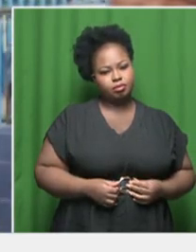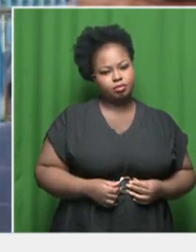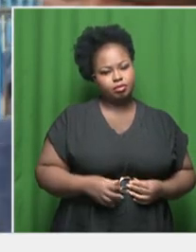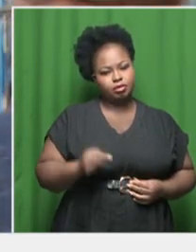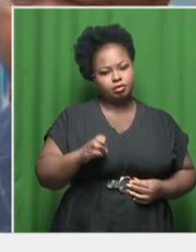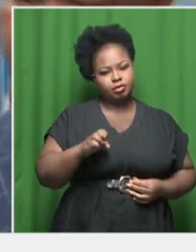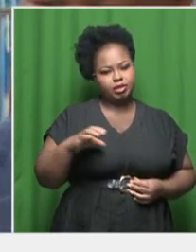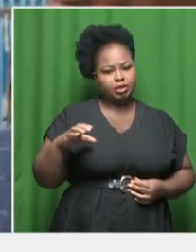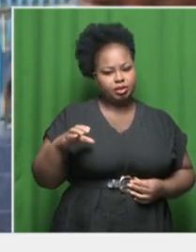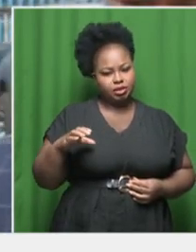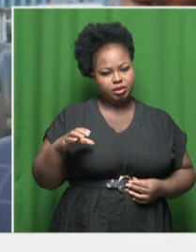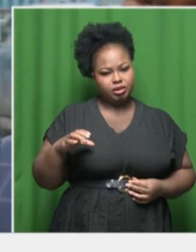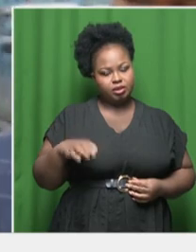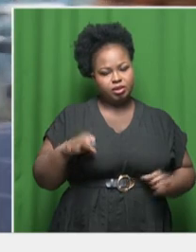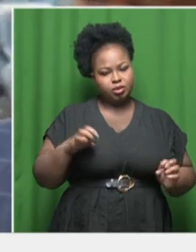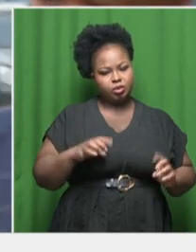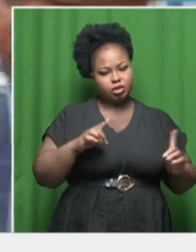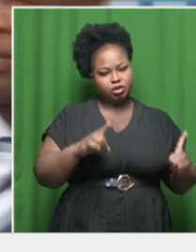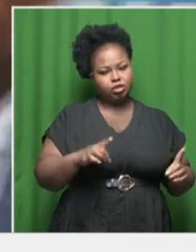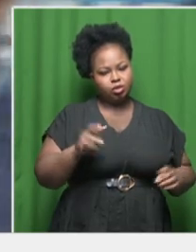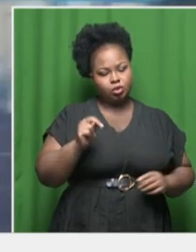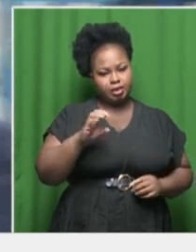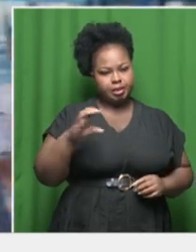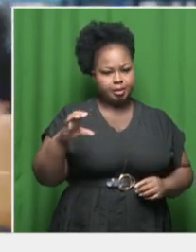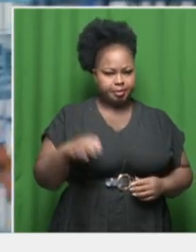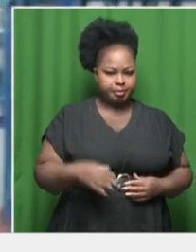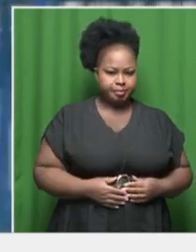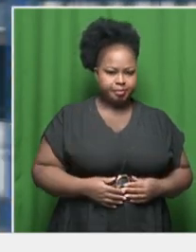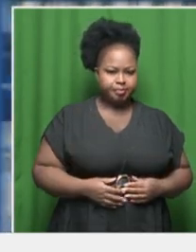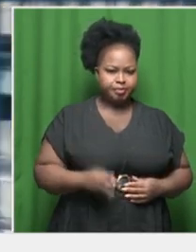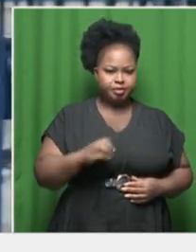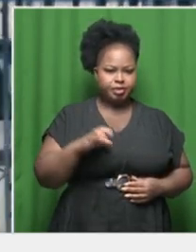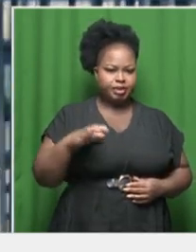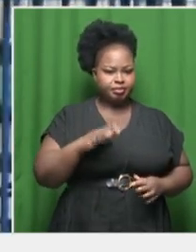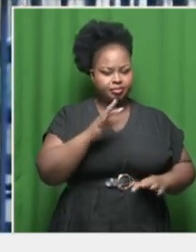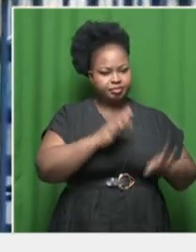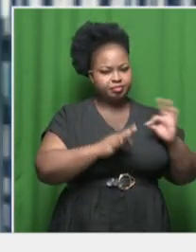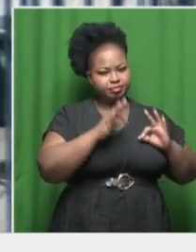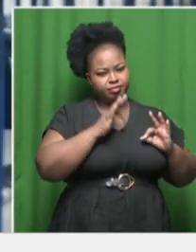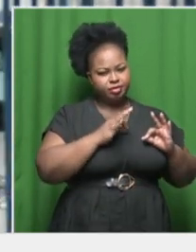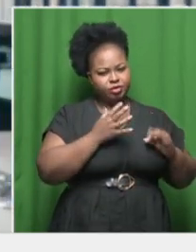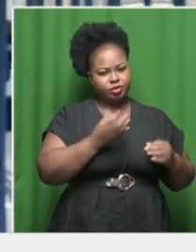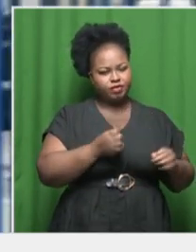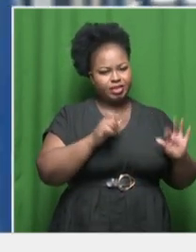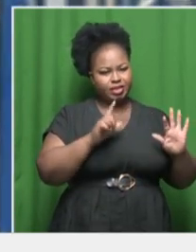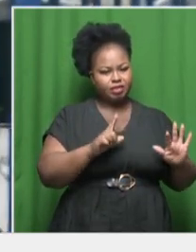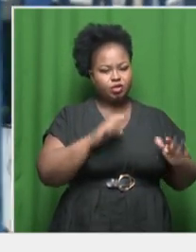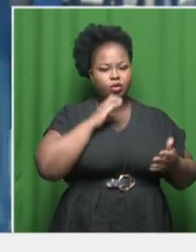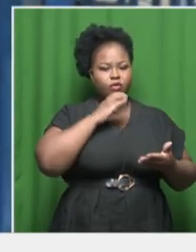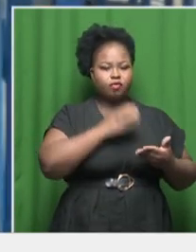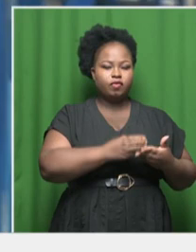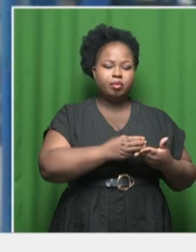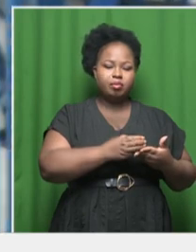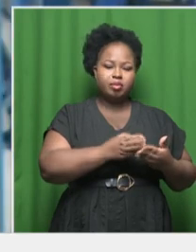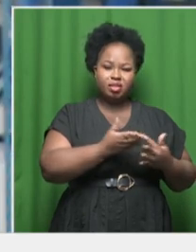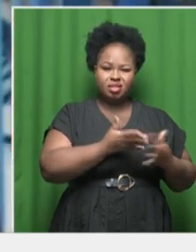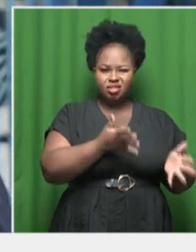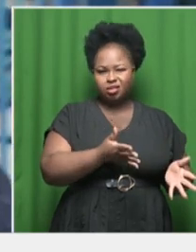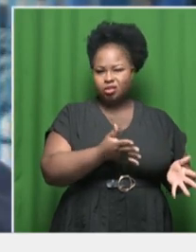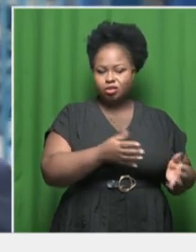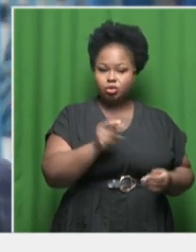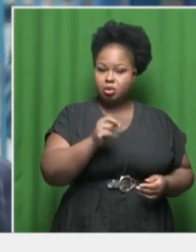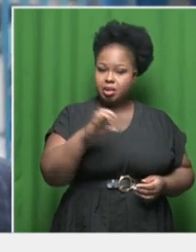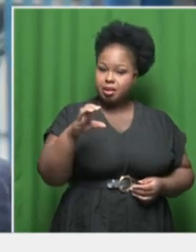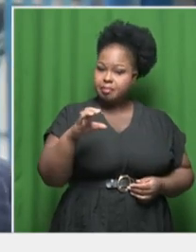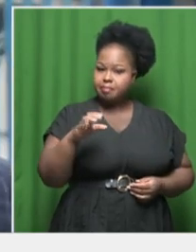MEC for education in Northern Cape. MEC, tell us about, we've got 7 confirmed cases here in the Northern Cape. Tell us